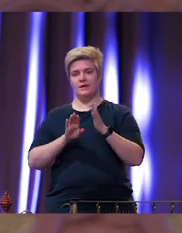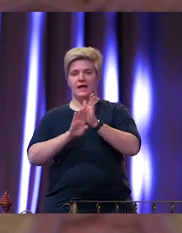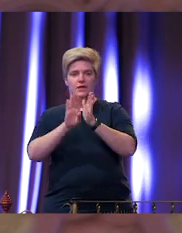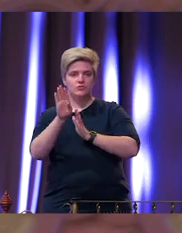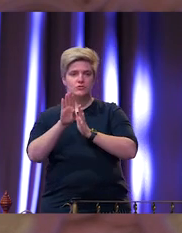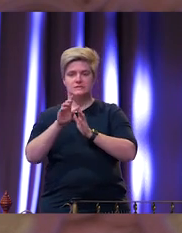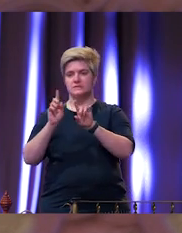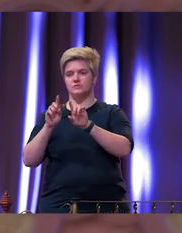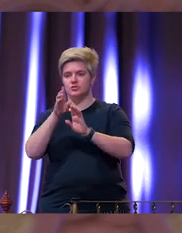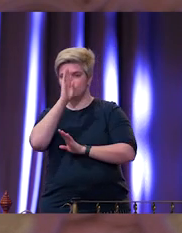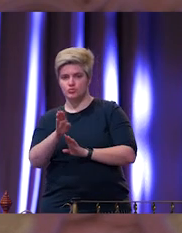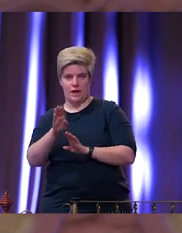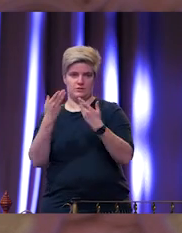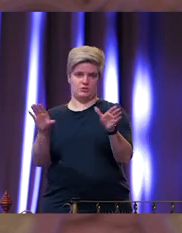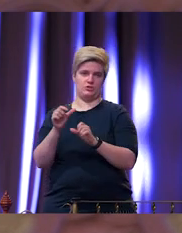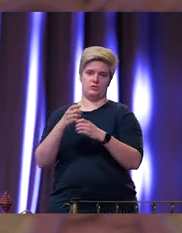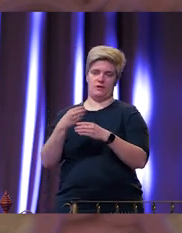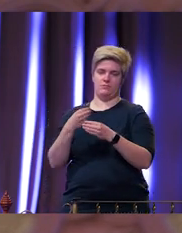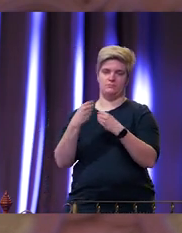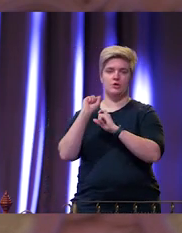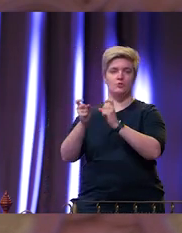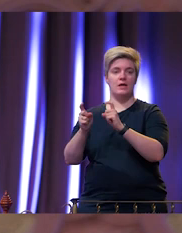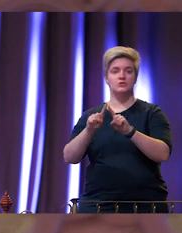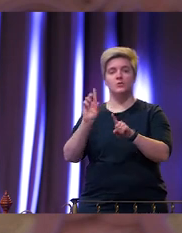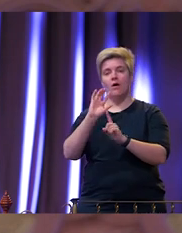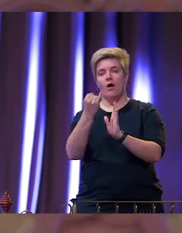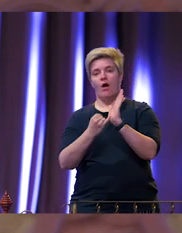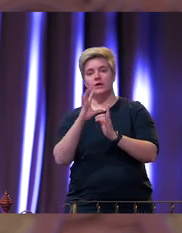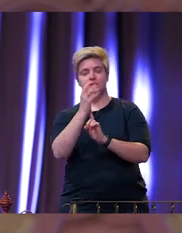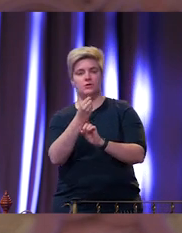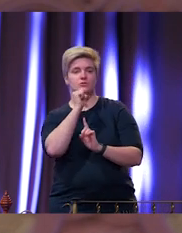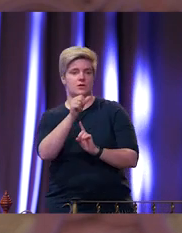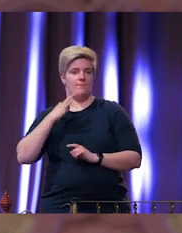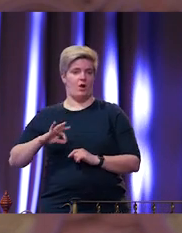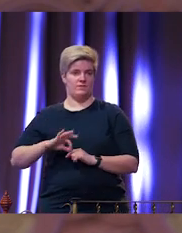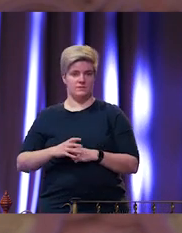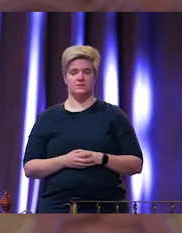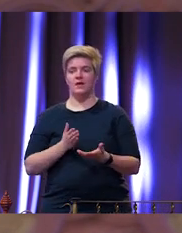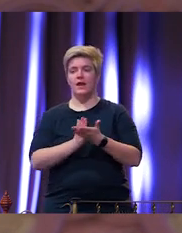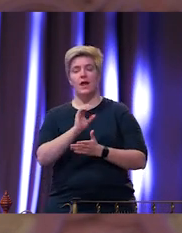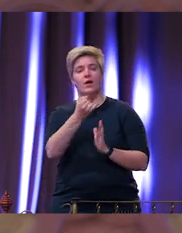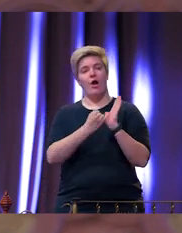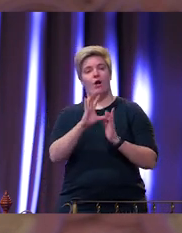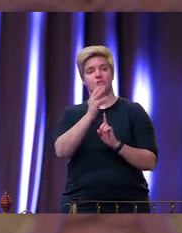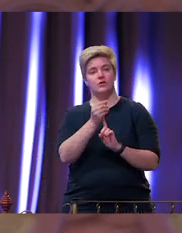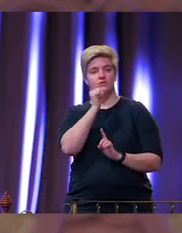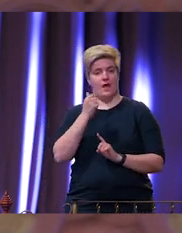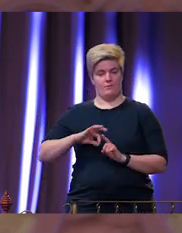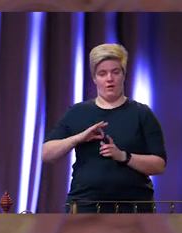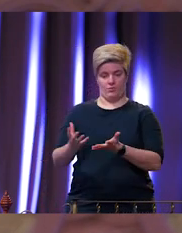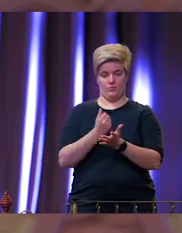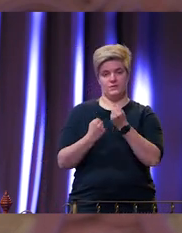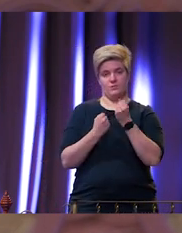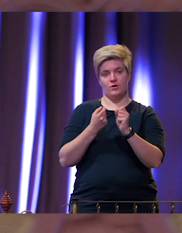support to arts and culture nonprofits, and also allowing those arts and culture nonprofits that receive support through our City Arts